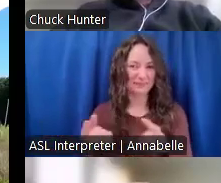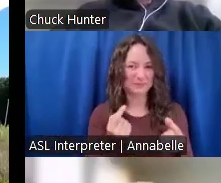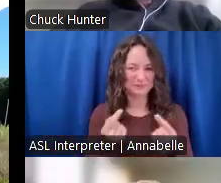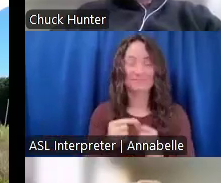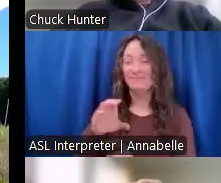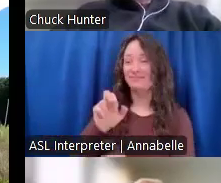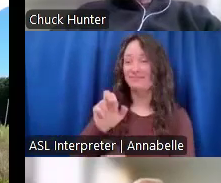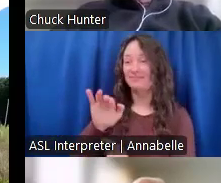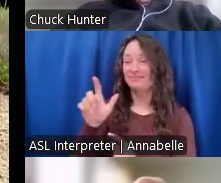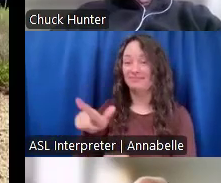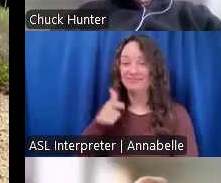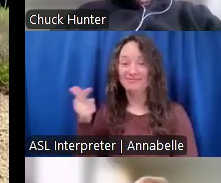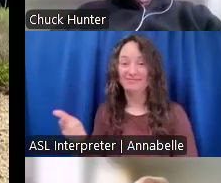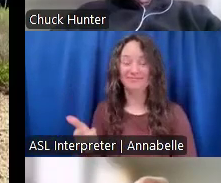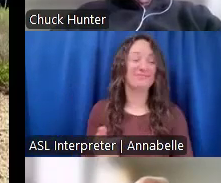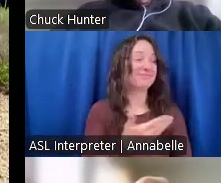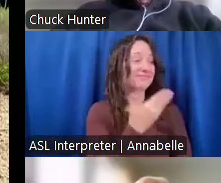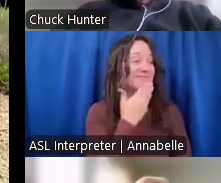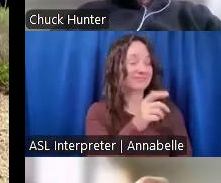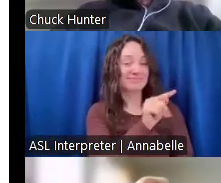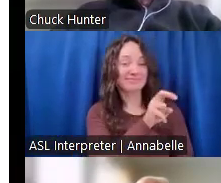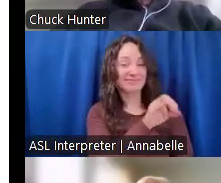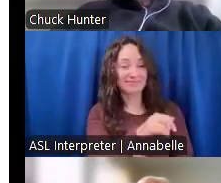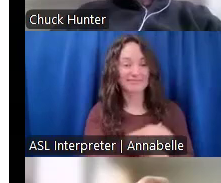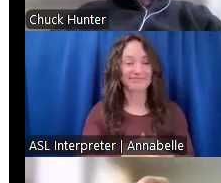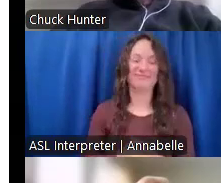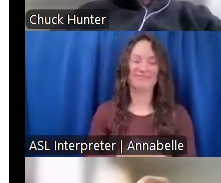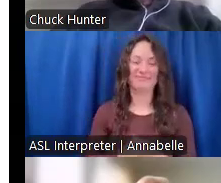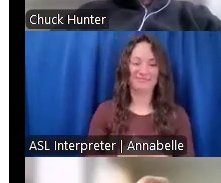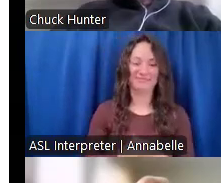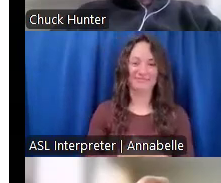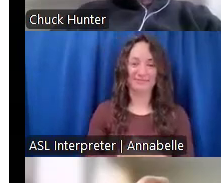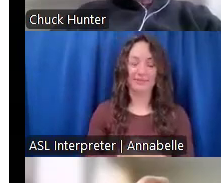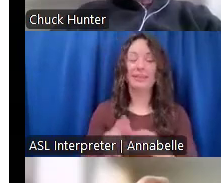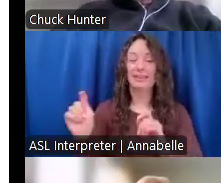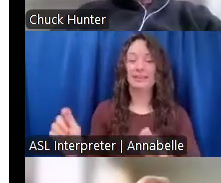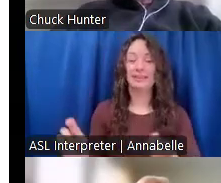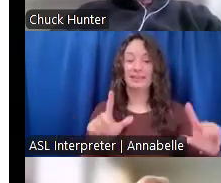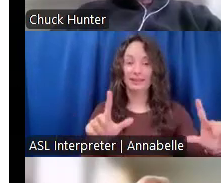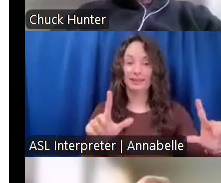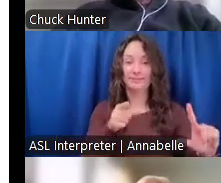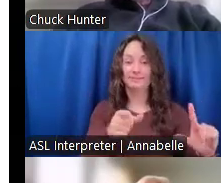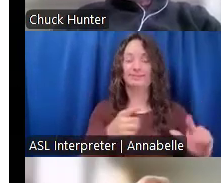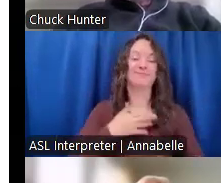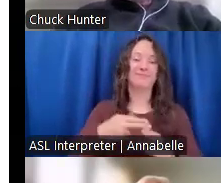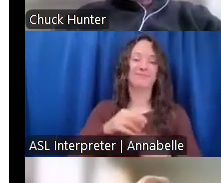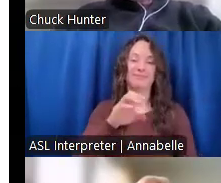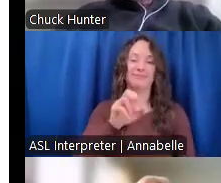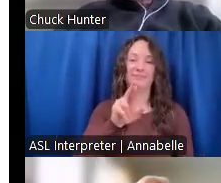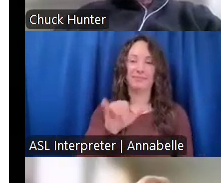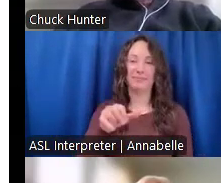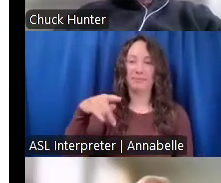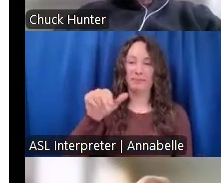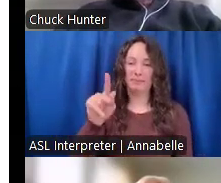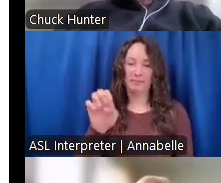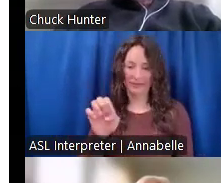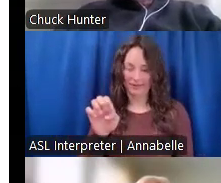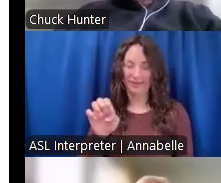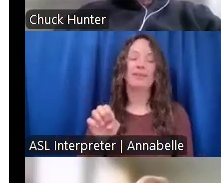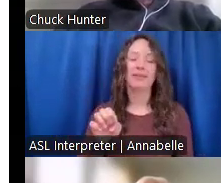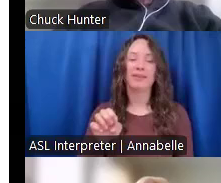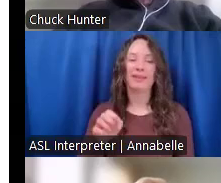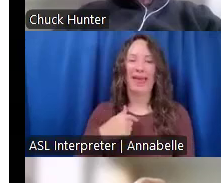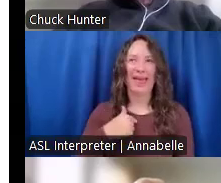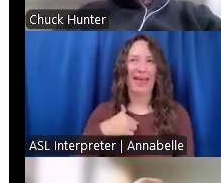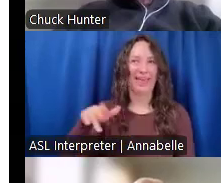it away. All right. Thanks, Tony. So you can go to the next slide, Gwyneth. So my name is Carrie Pike. I didn't make an intro slide.